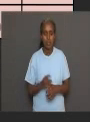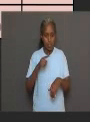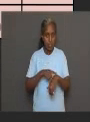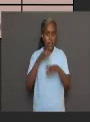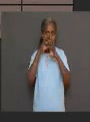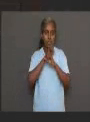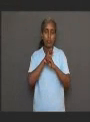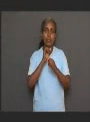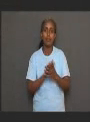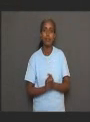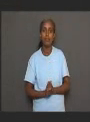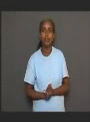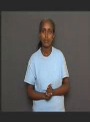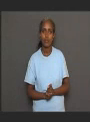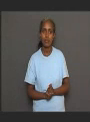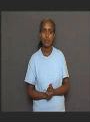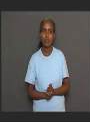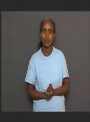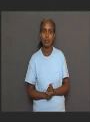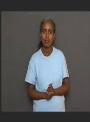Time's up.